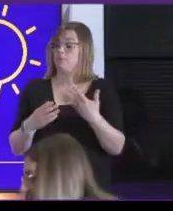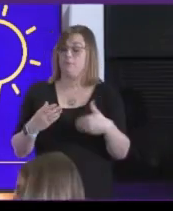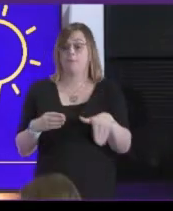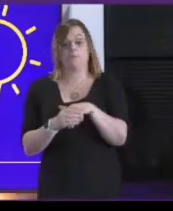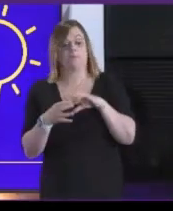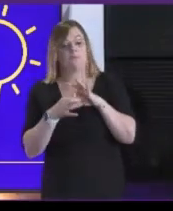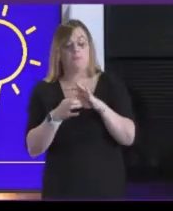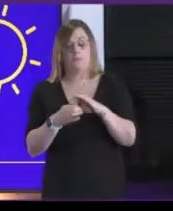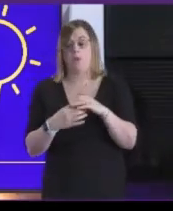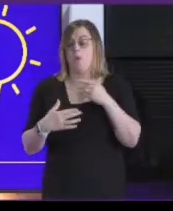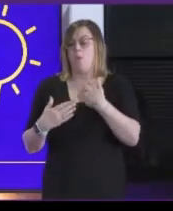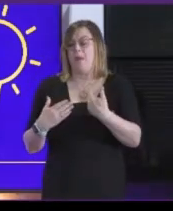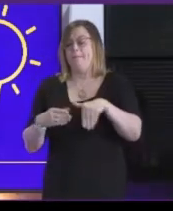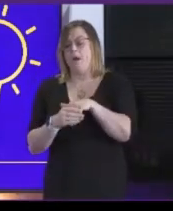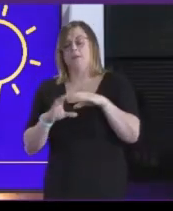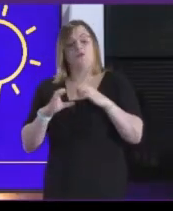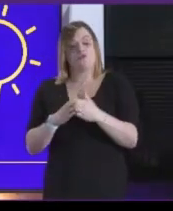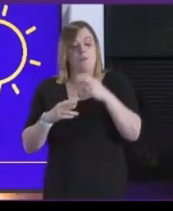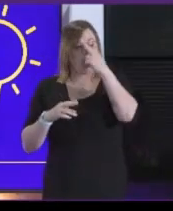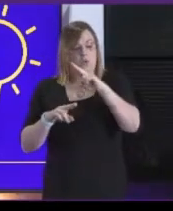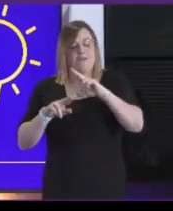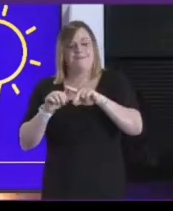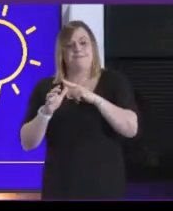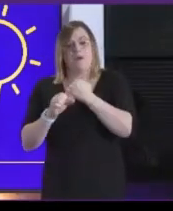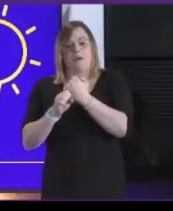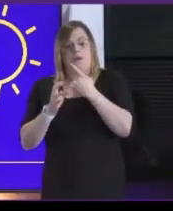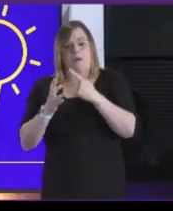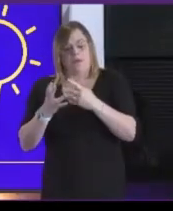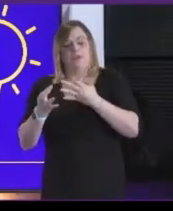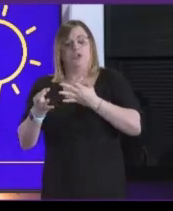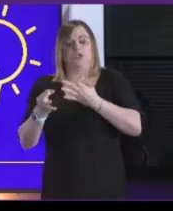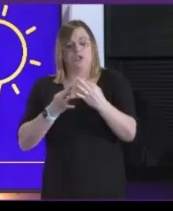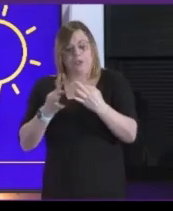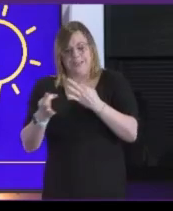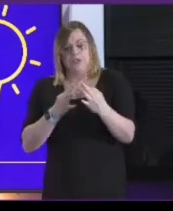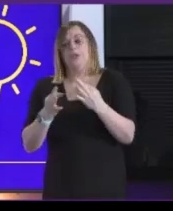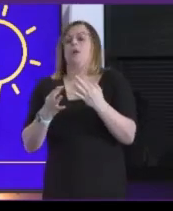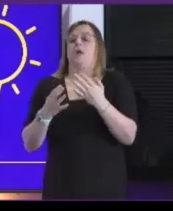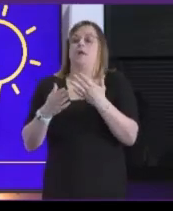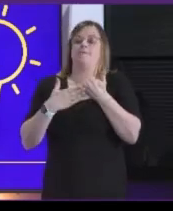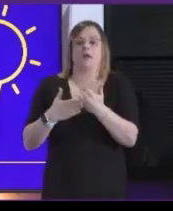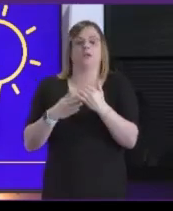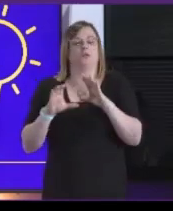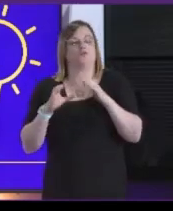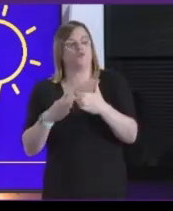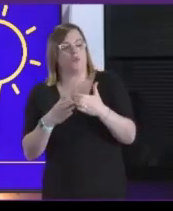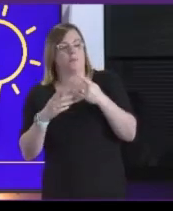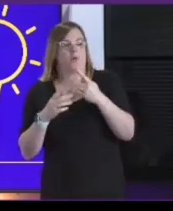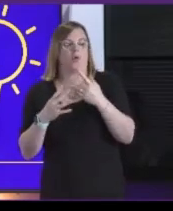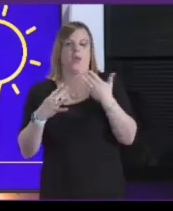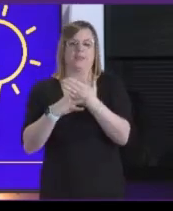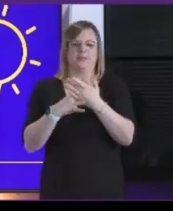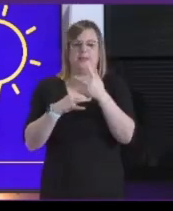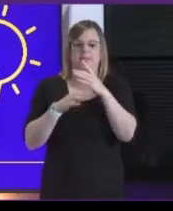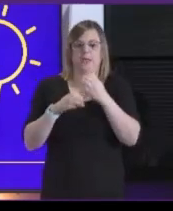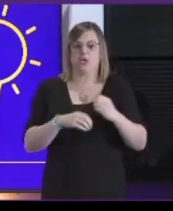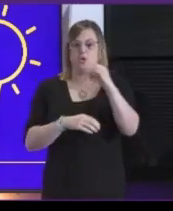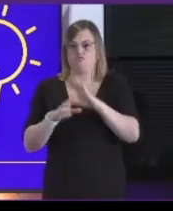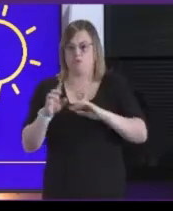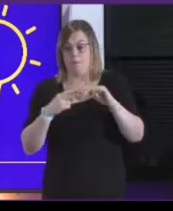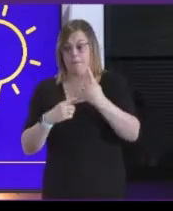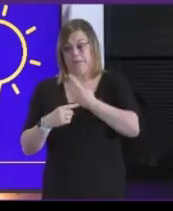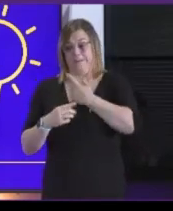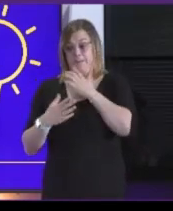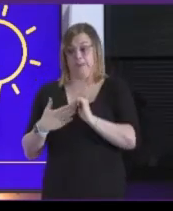group called SAGA, which is the Strategic Advisory Group on Accessibility in Europe, which I've been actually